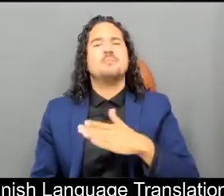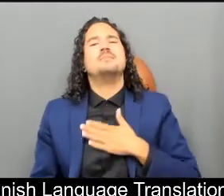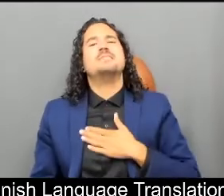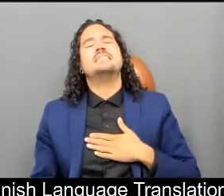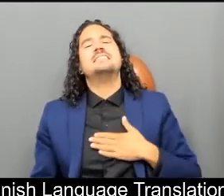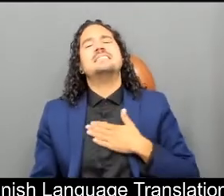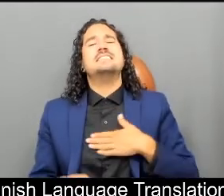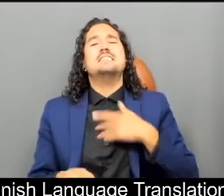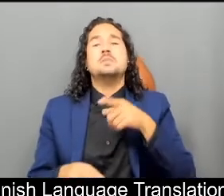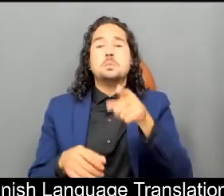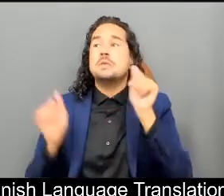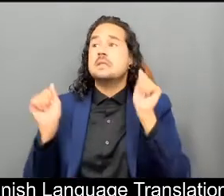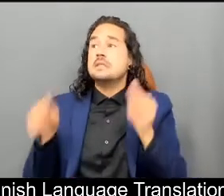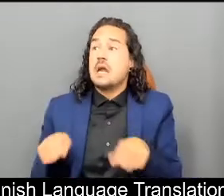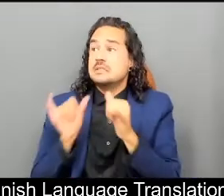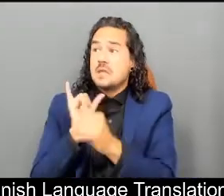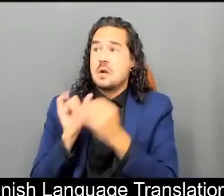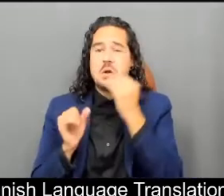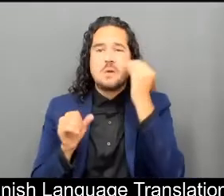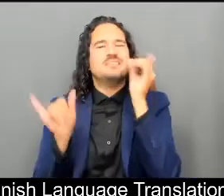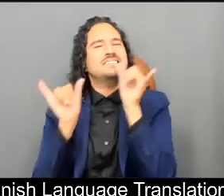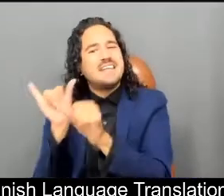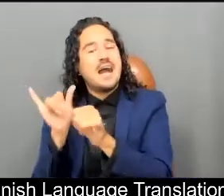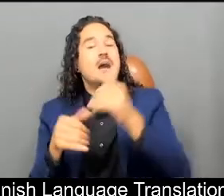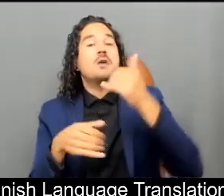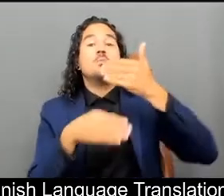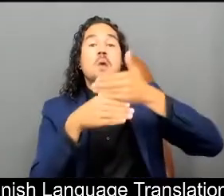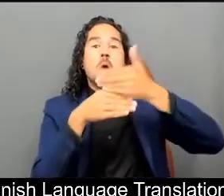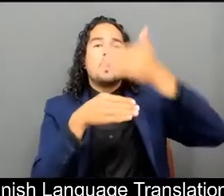your windows and doors shut, and that should help with the smoke. Thank you.